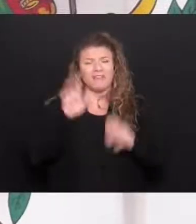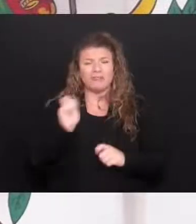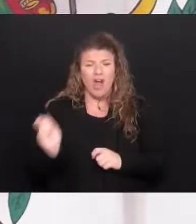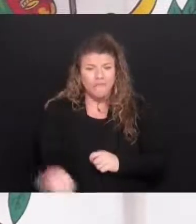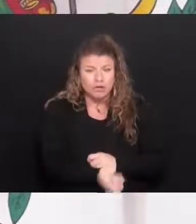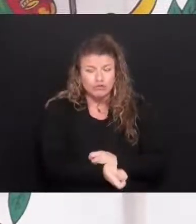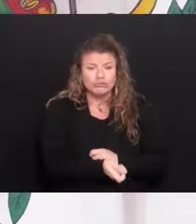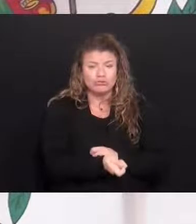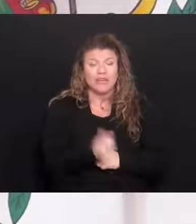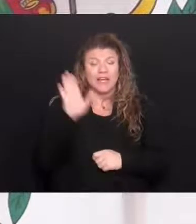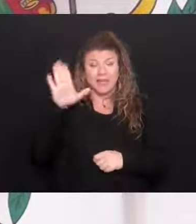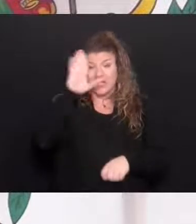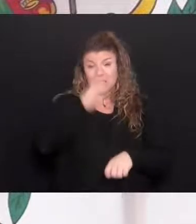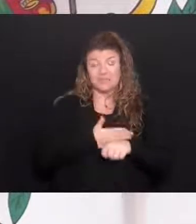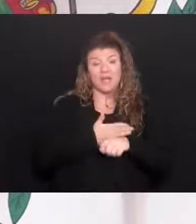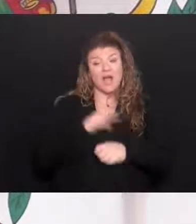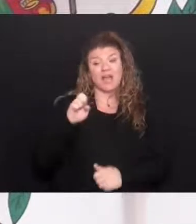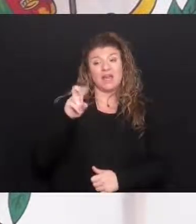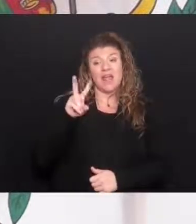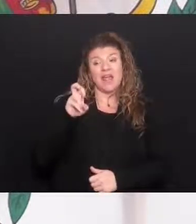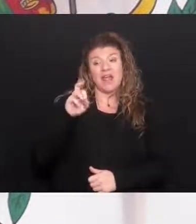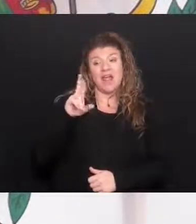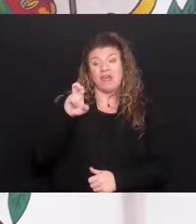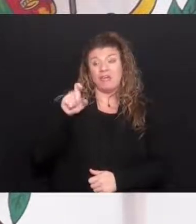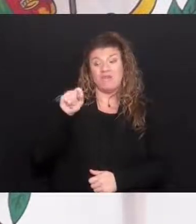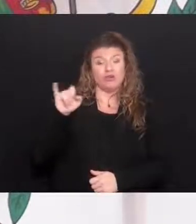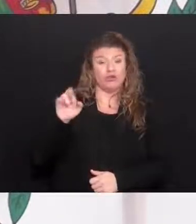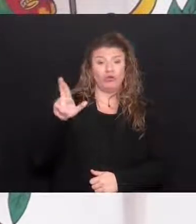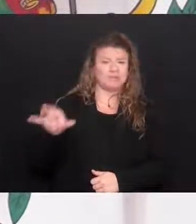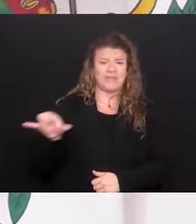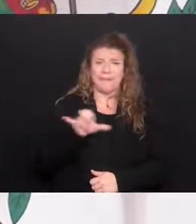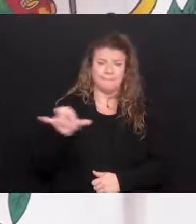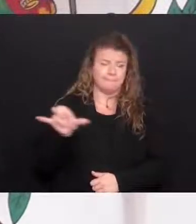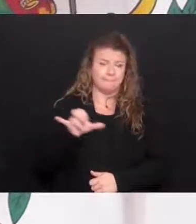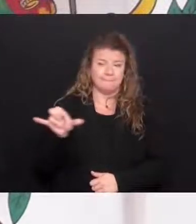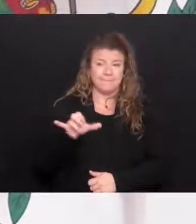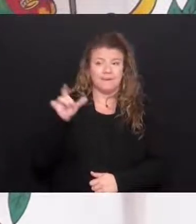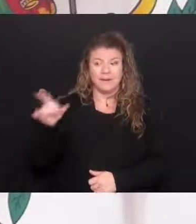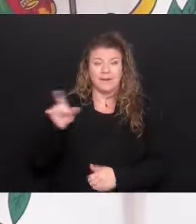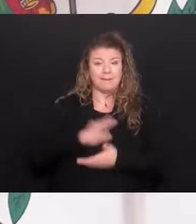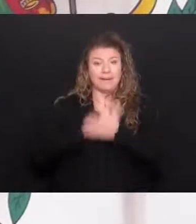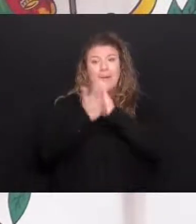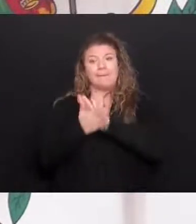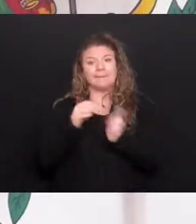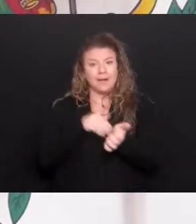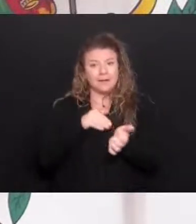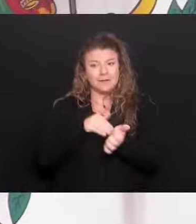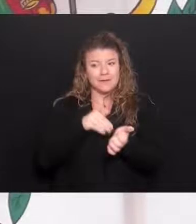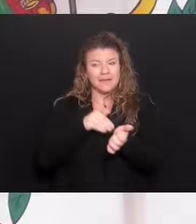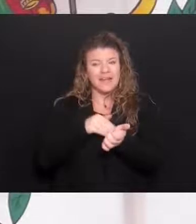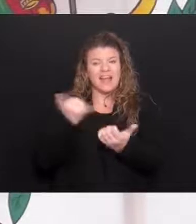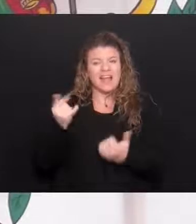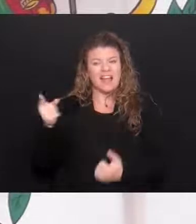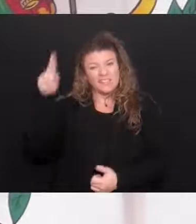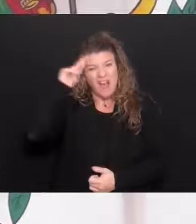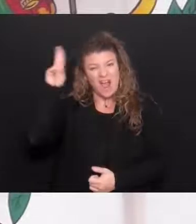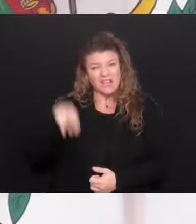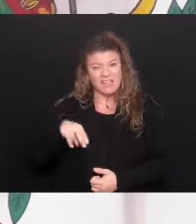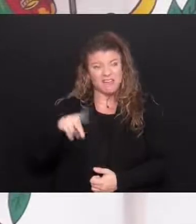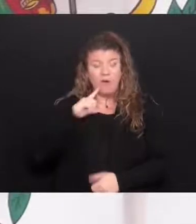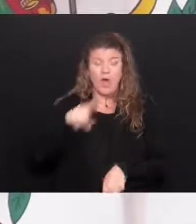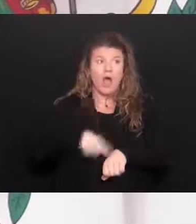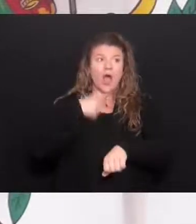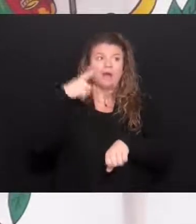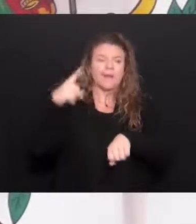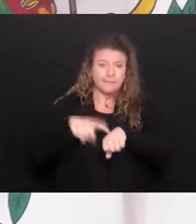well as his son, Everett Jr., the same way, and Everett Jr. has been a doctor in West Virginia and in the Huntington area for a